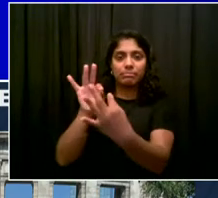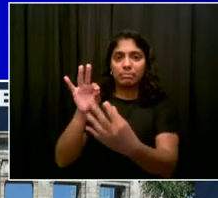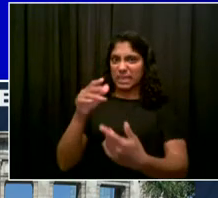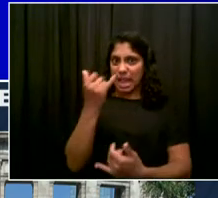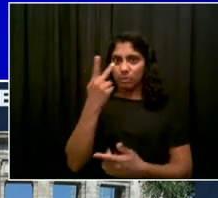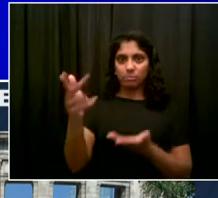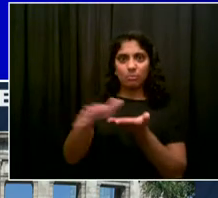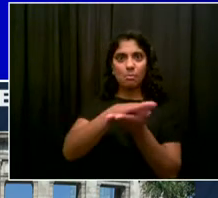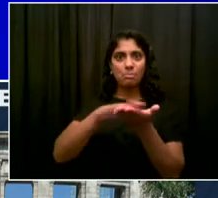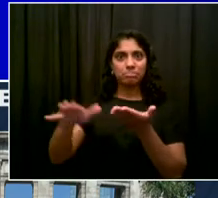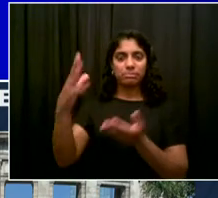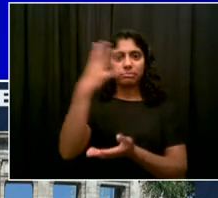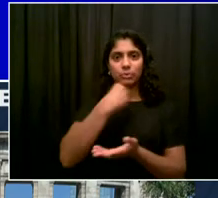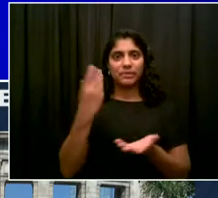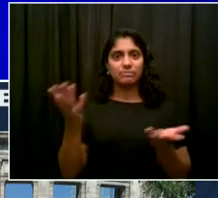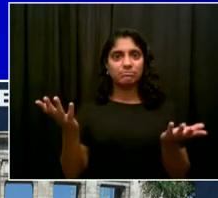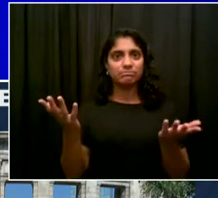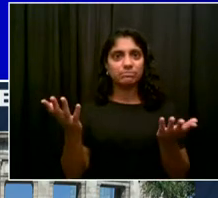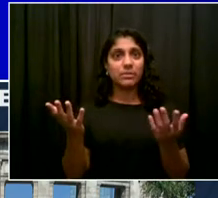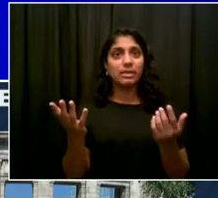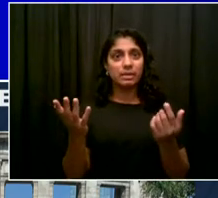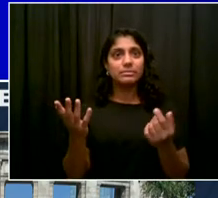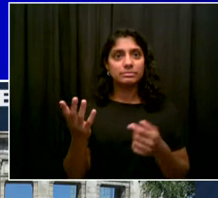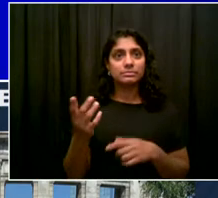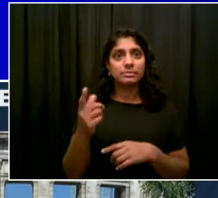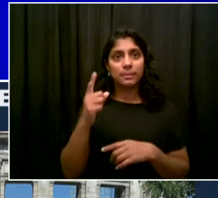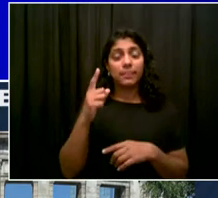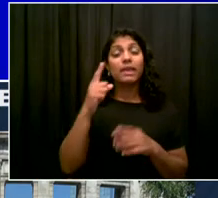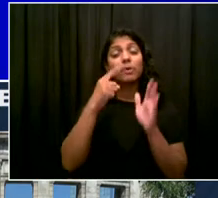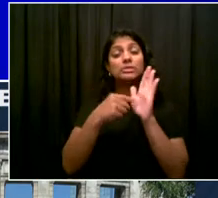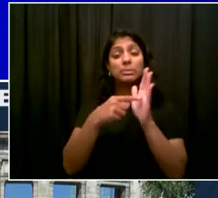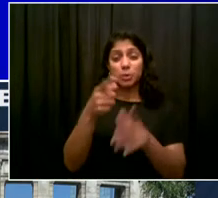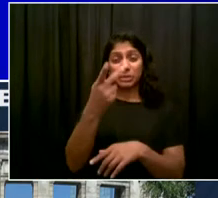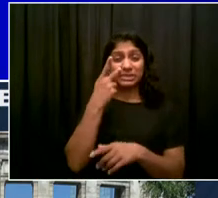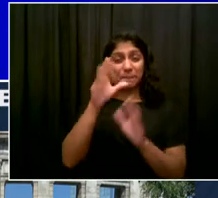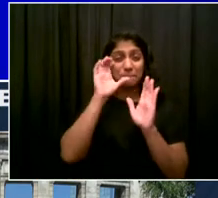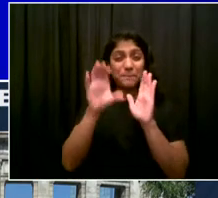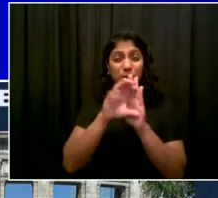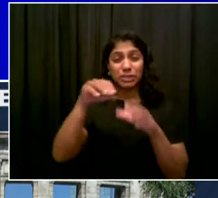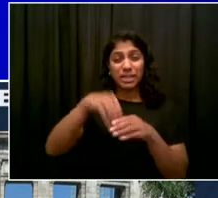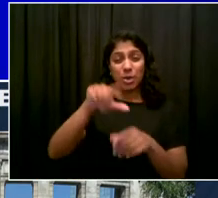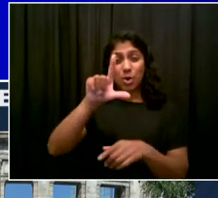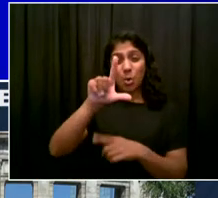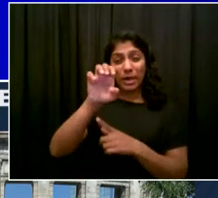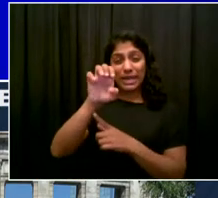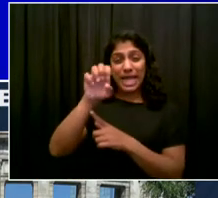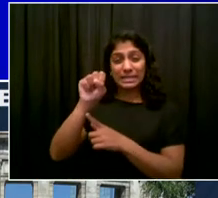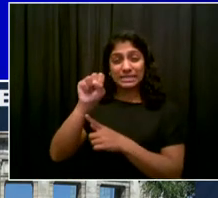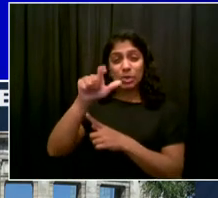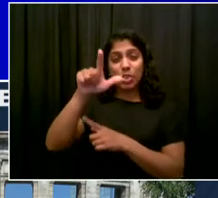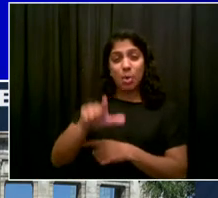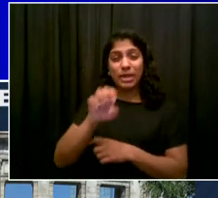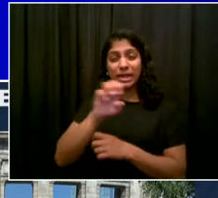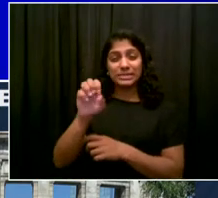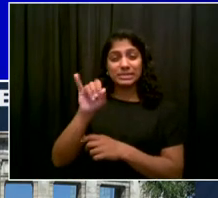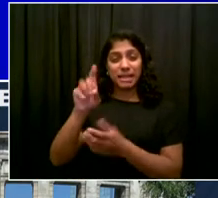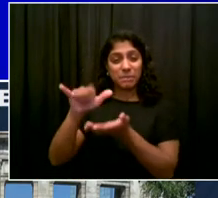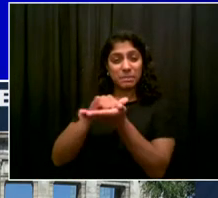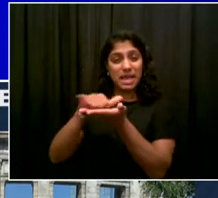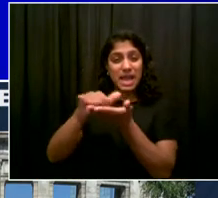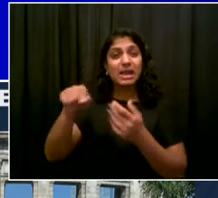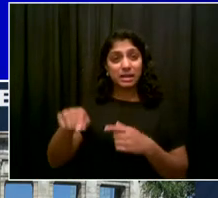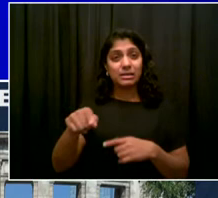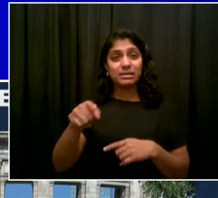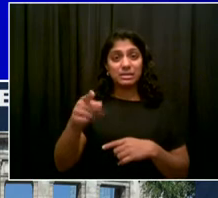work to begin. Bed-Stuy starting on Monday, moving all over the five boroughs with cleanup efforts. You're going to see a lot of before and after. You're going to